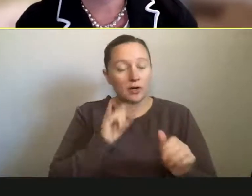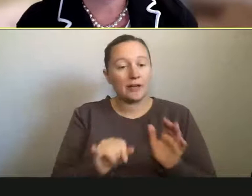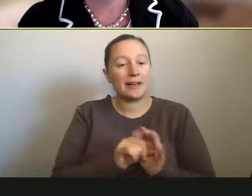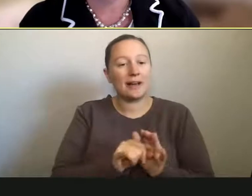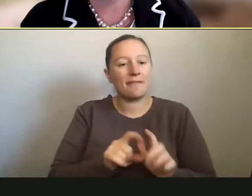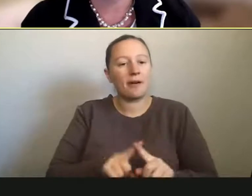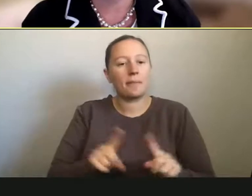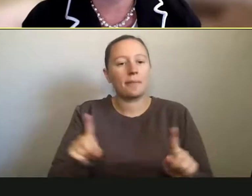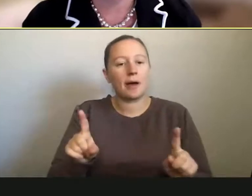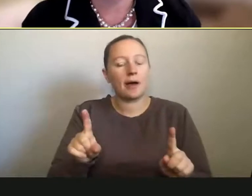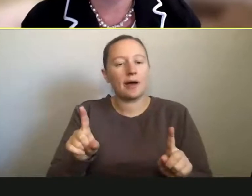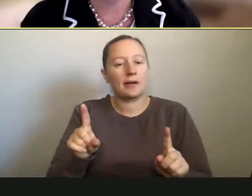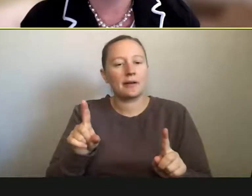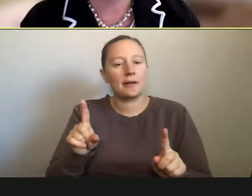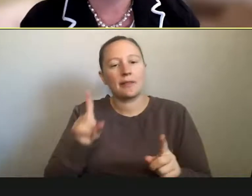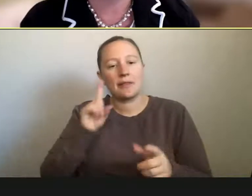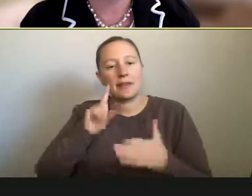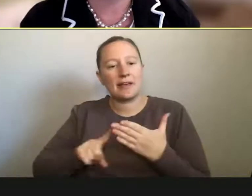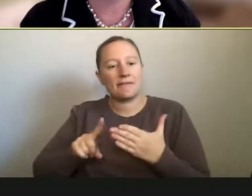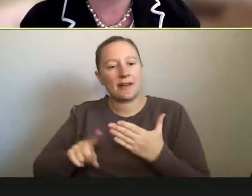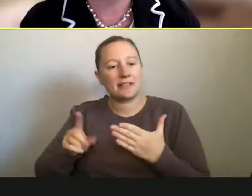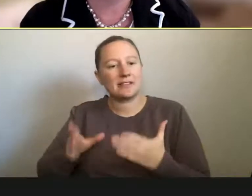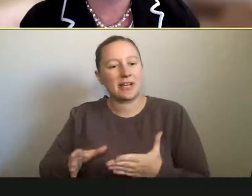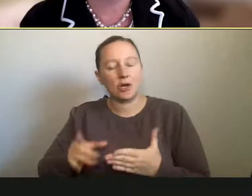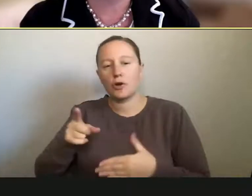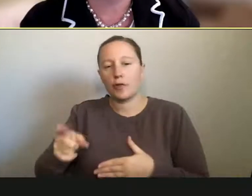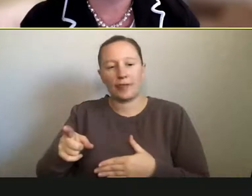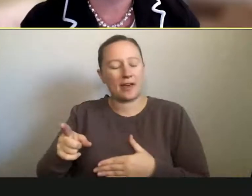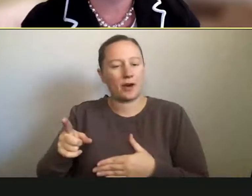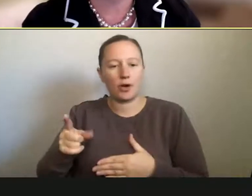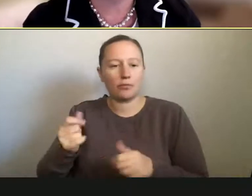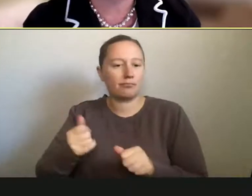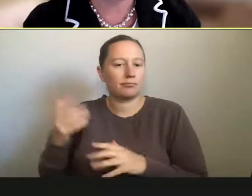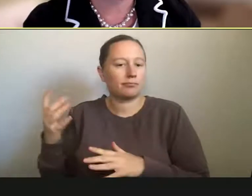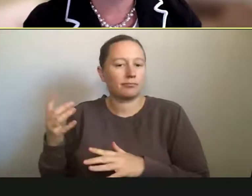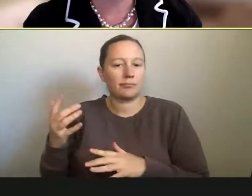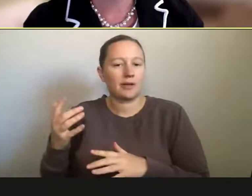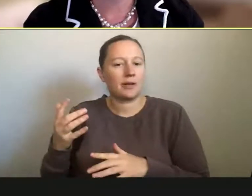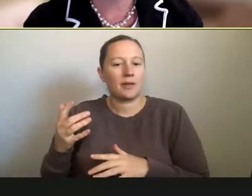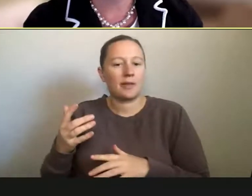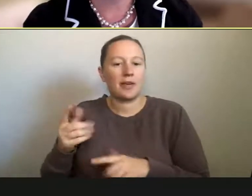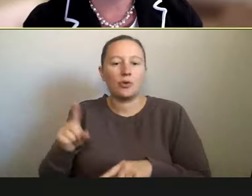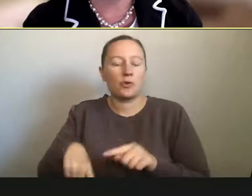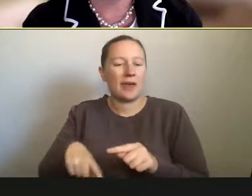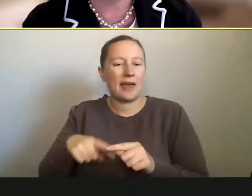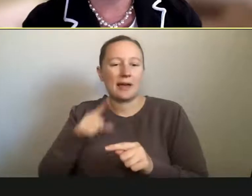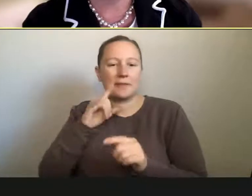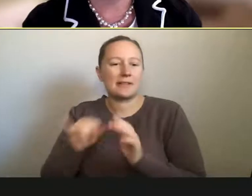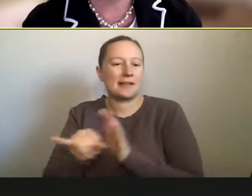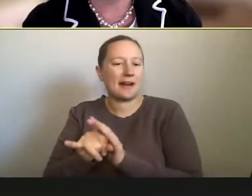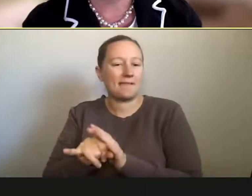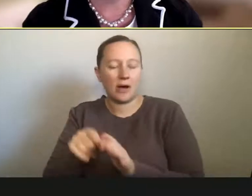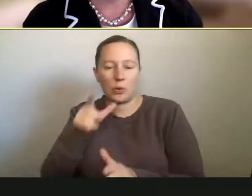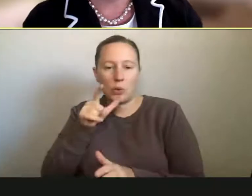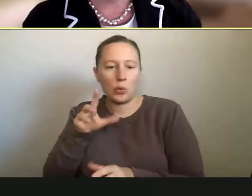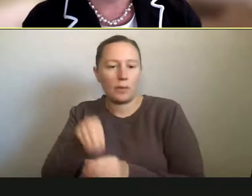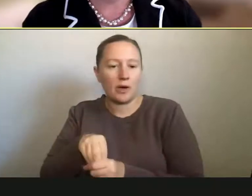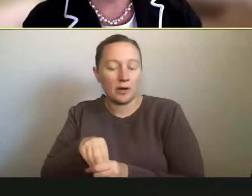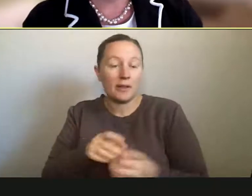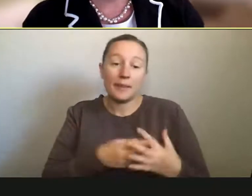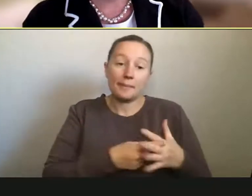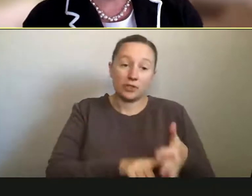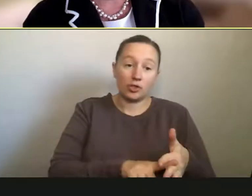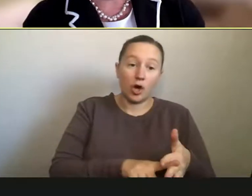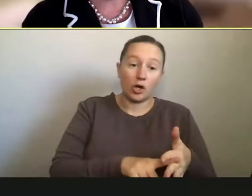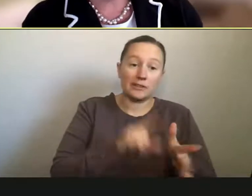investigator is recording it in such a way that the participants cannot be identified. So it starts off identifiable, but when